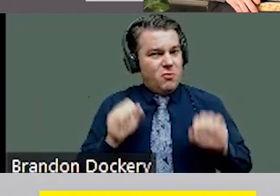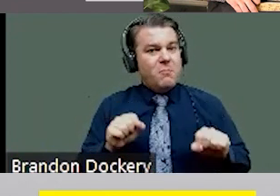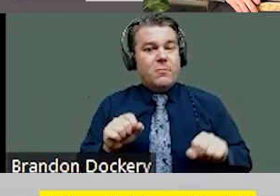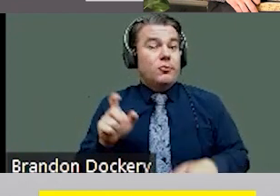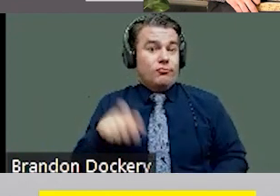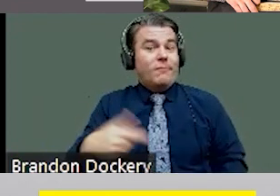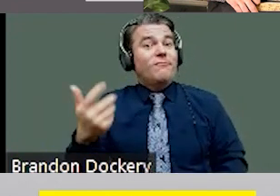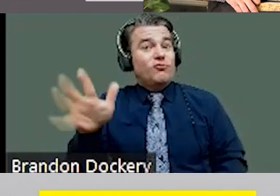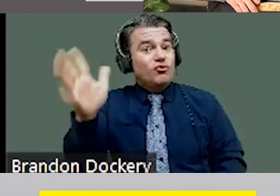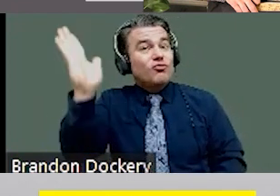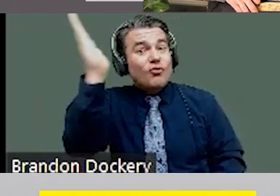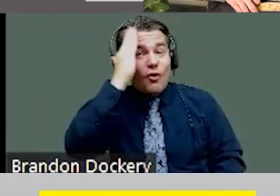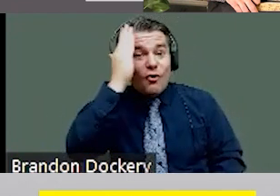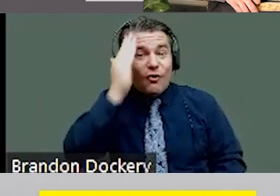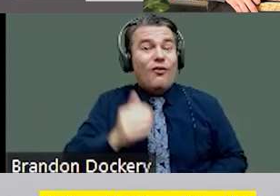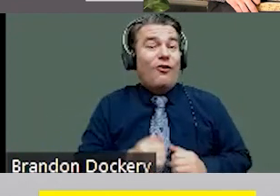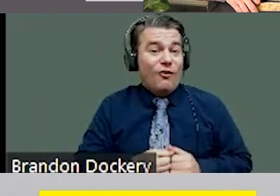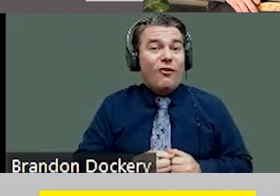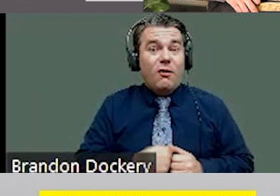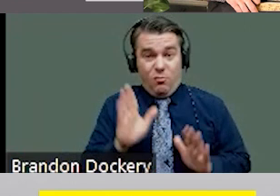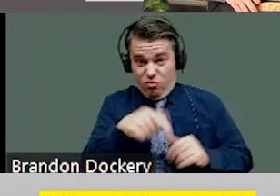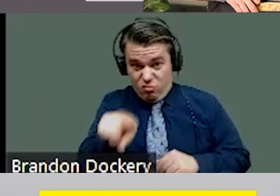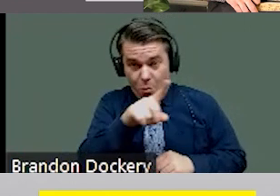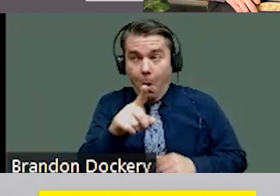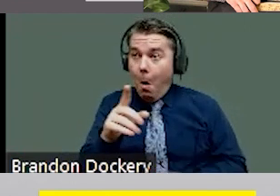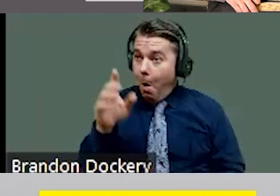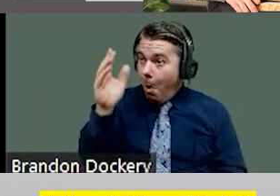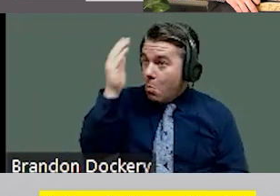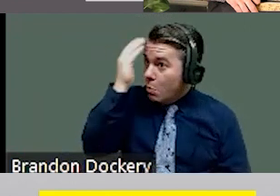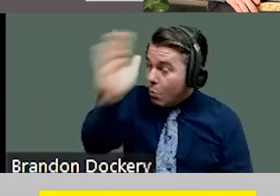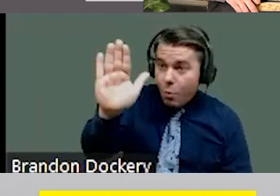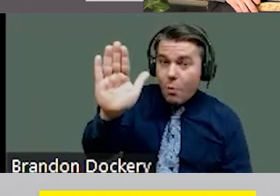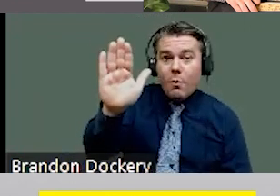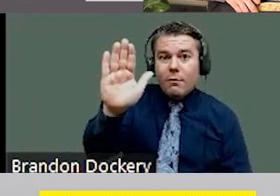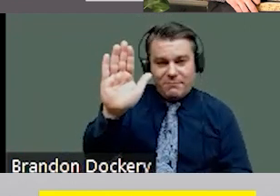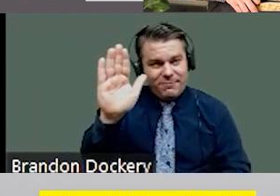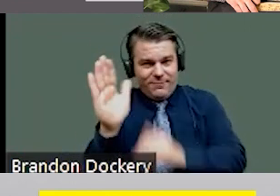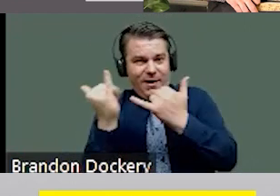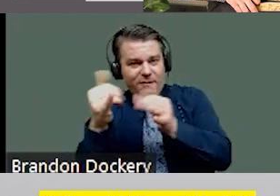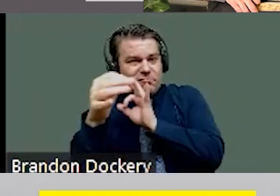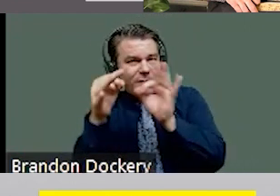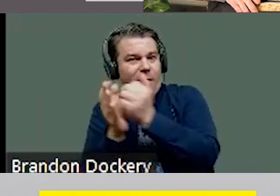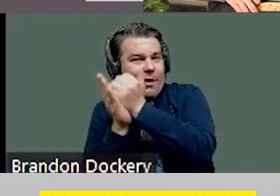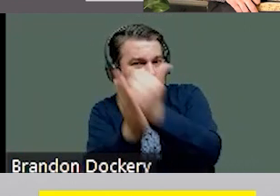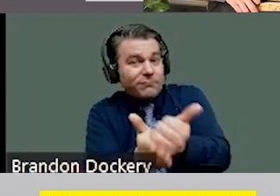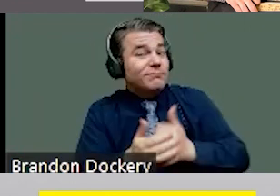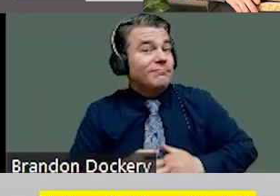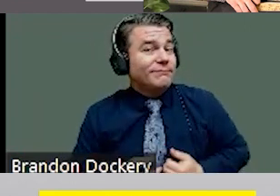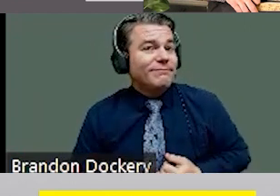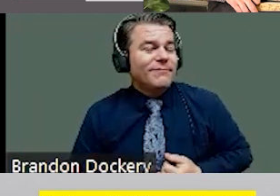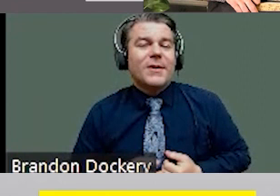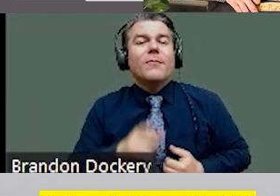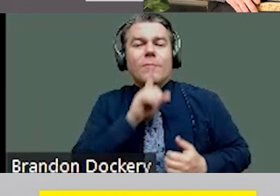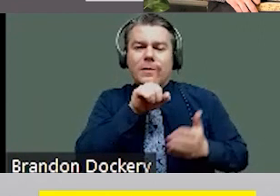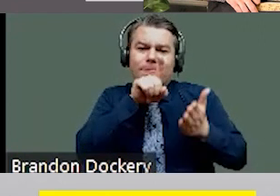should have known. And I hope that if you didn't know some of these things, it's helpful to you. It